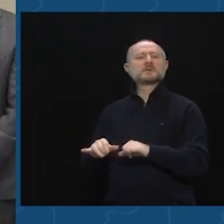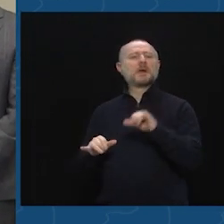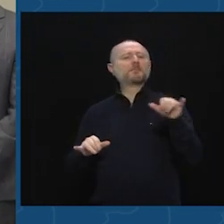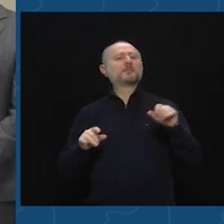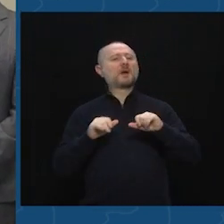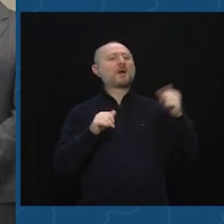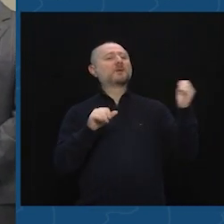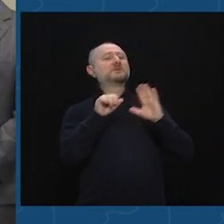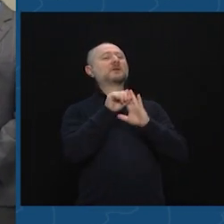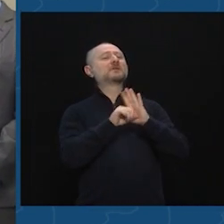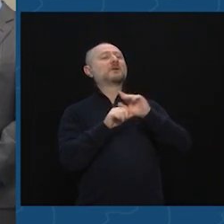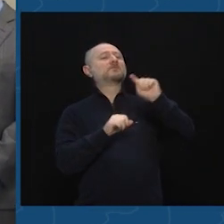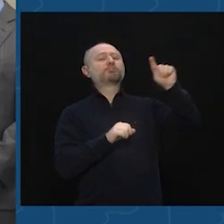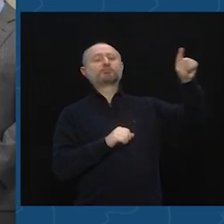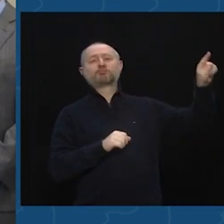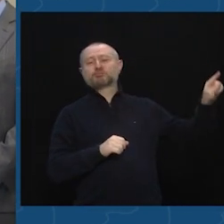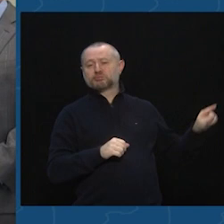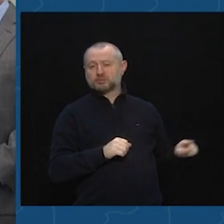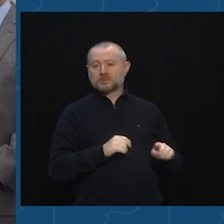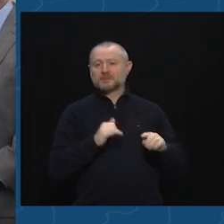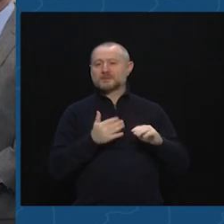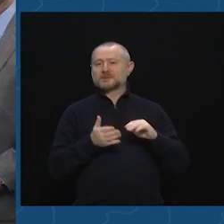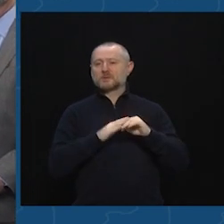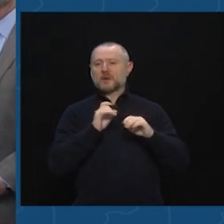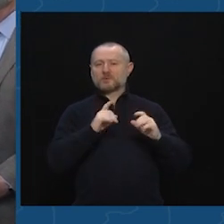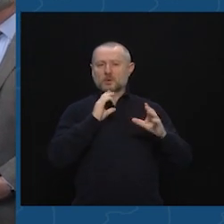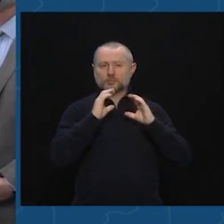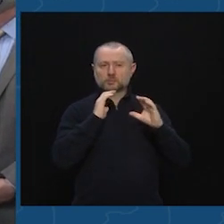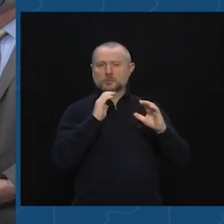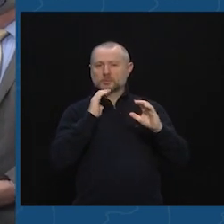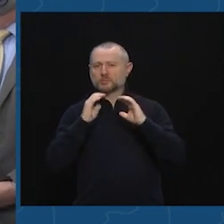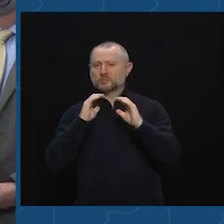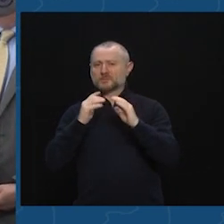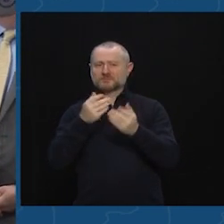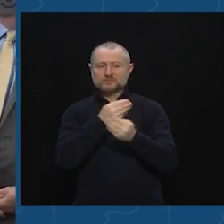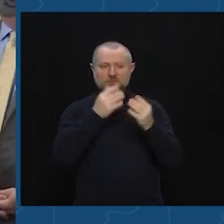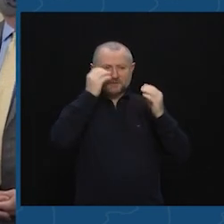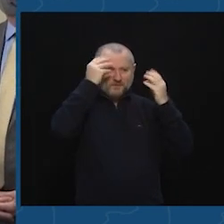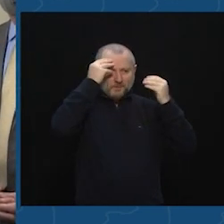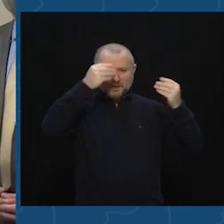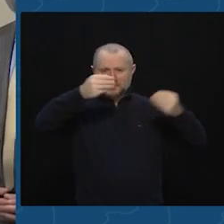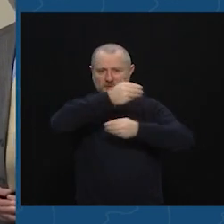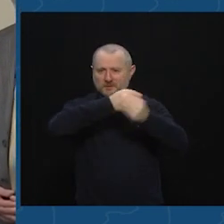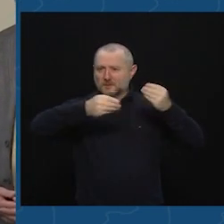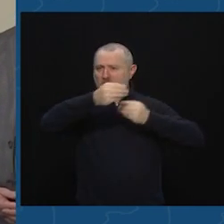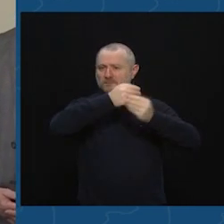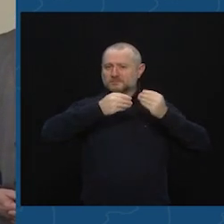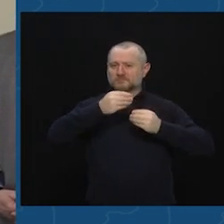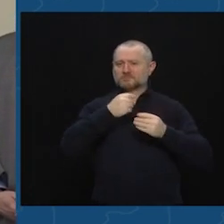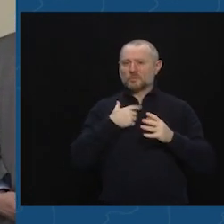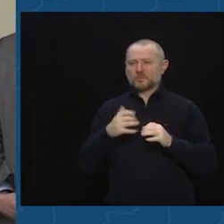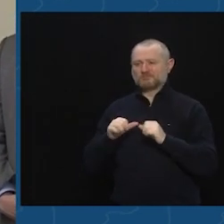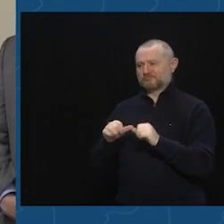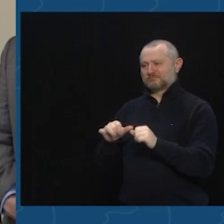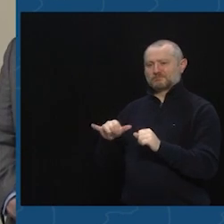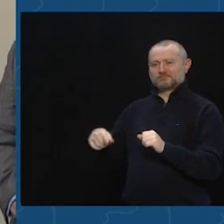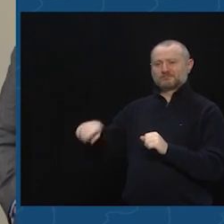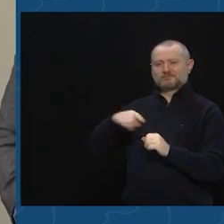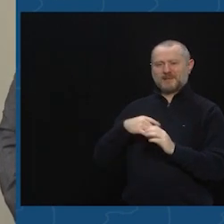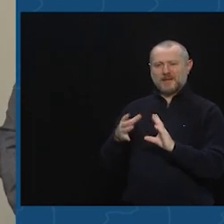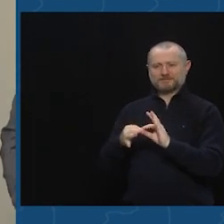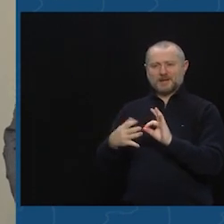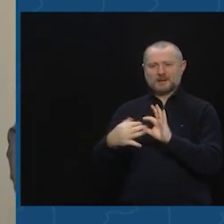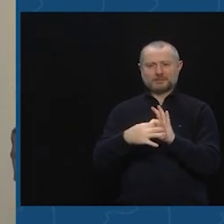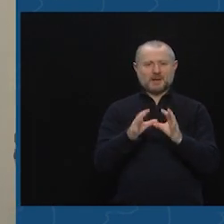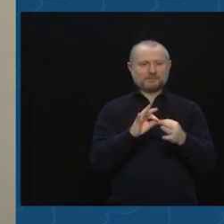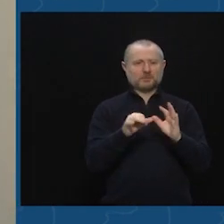been, among other states, as well as the continued work we do with the NYPD and the state police, embedding them together. So this is a